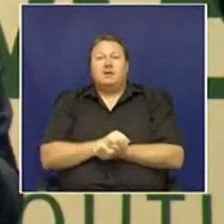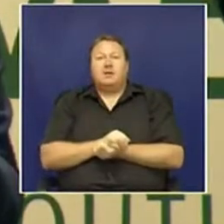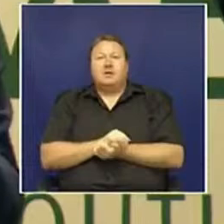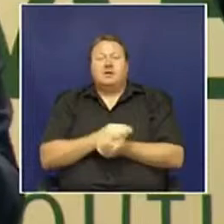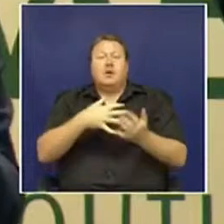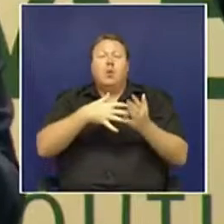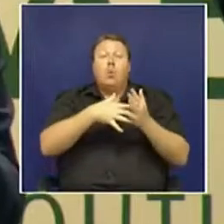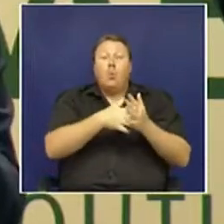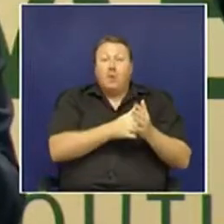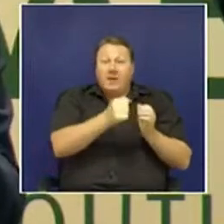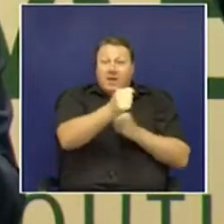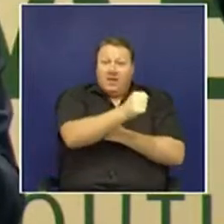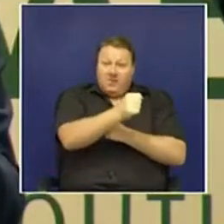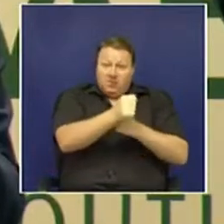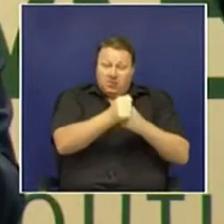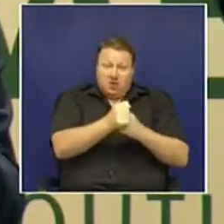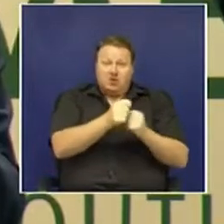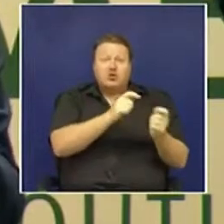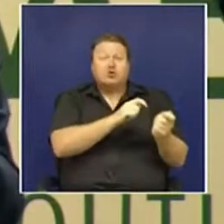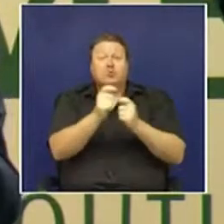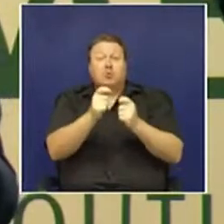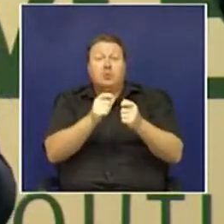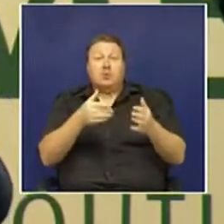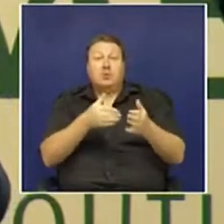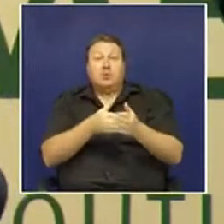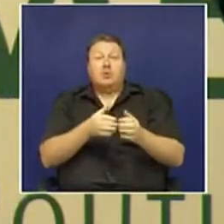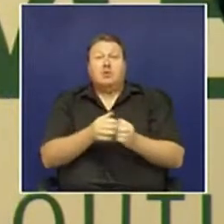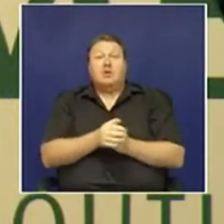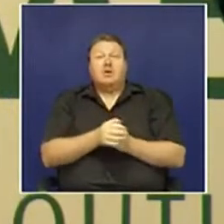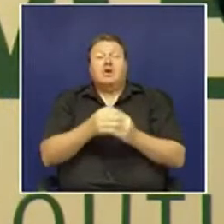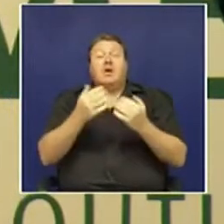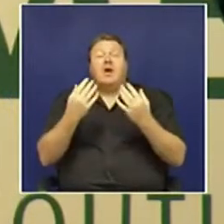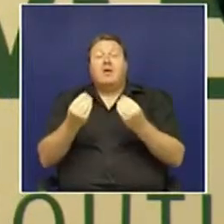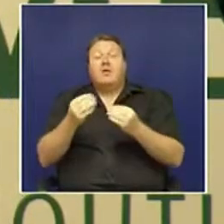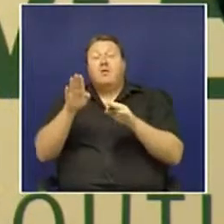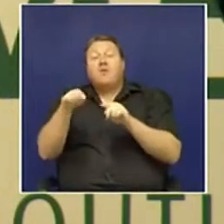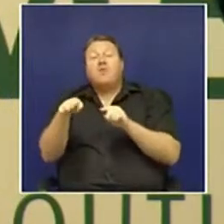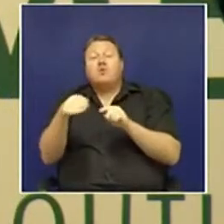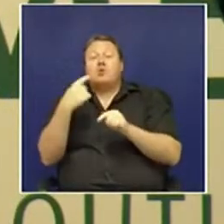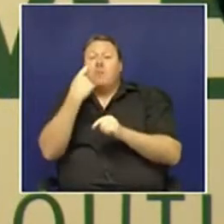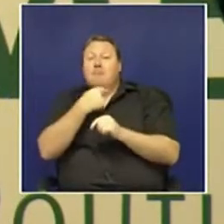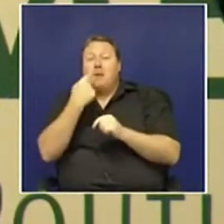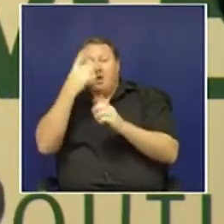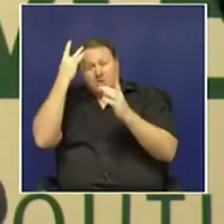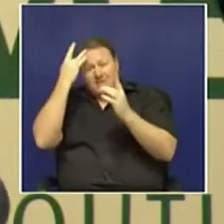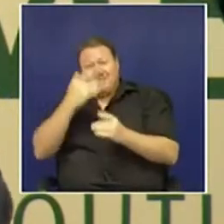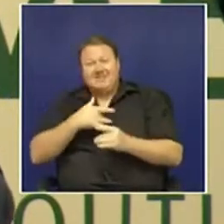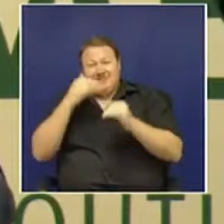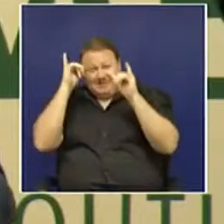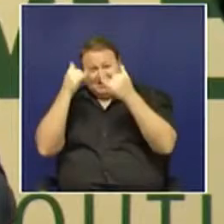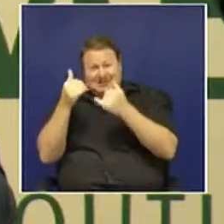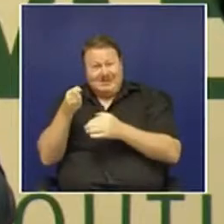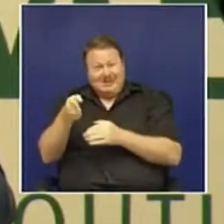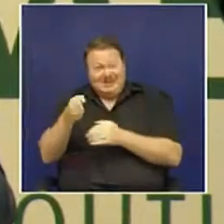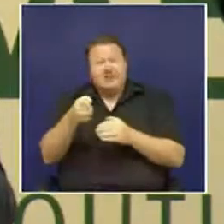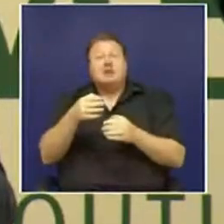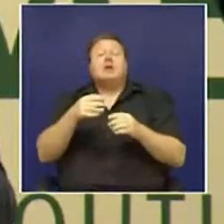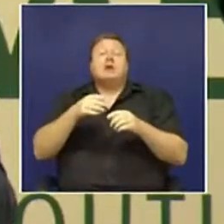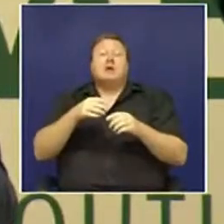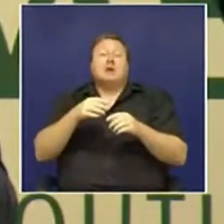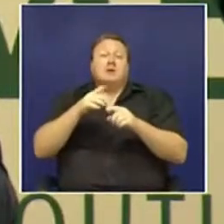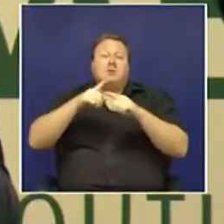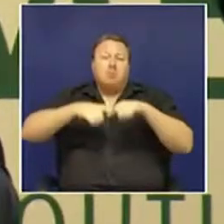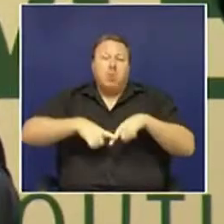weak public infrastructure, and the recent outbreak of the foot and mouth disease continue to weigh on economic activity and